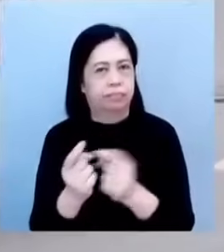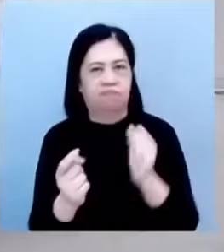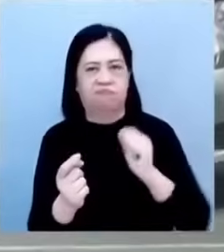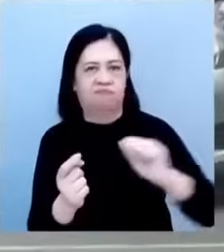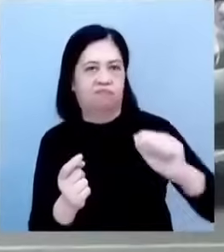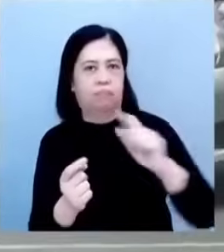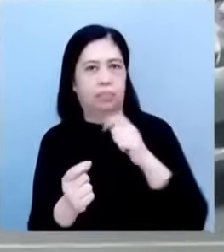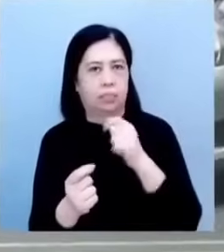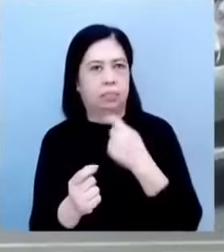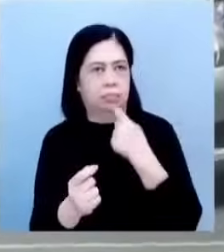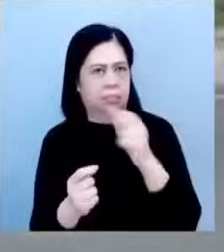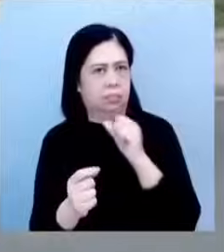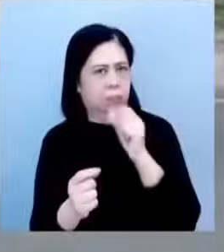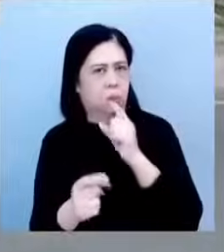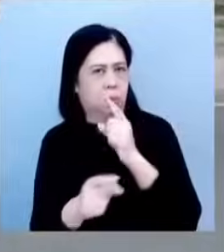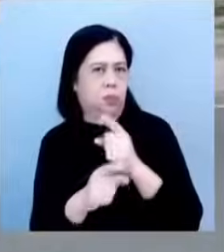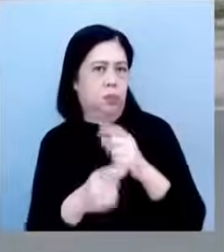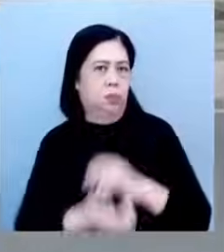government's claims.